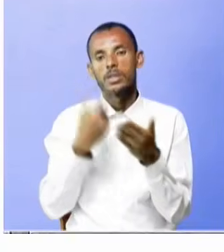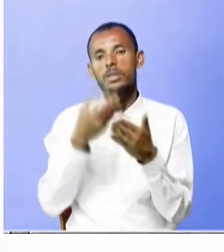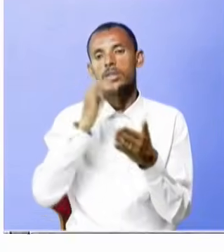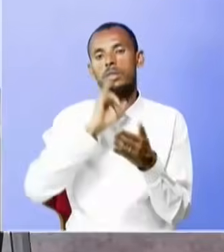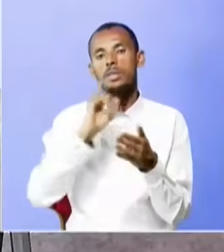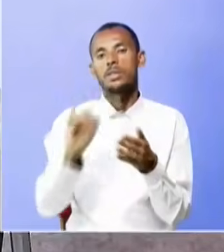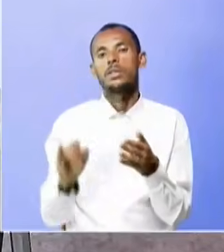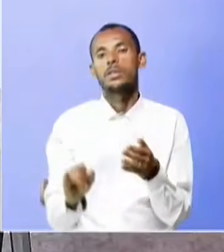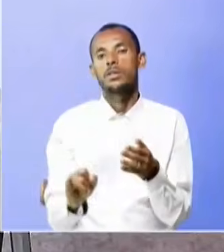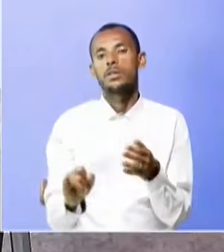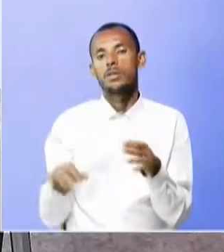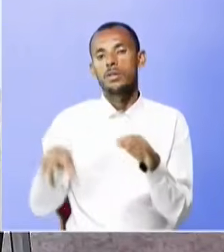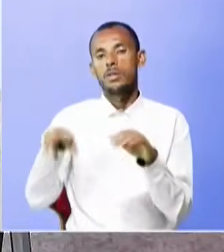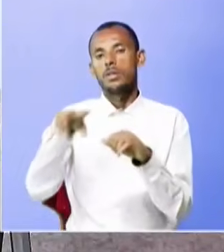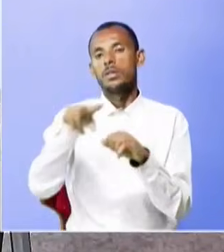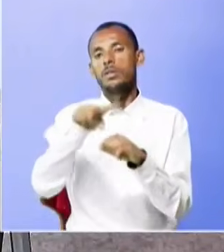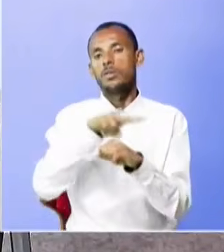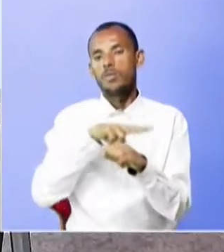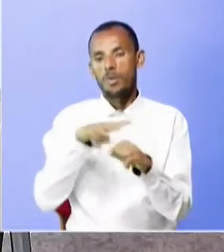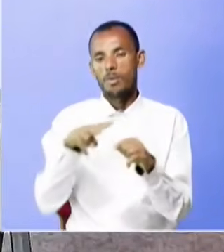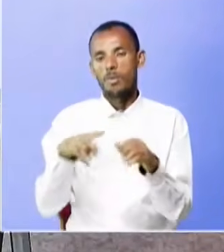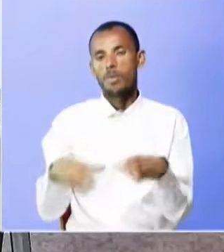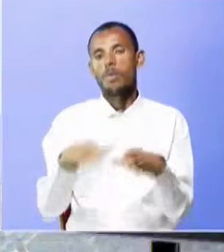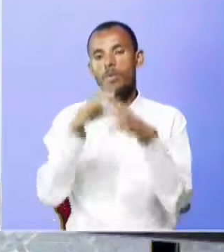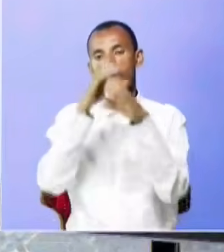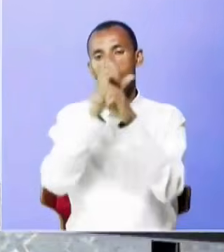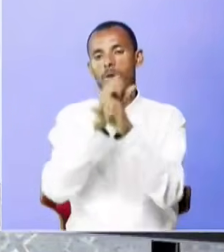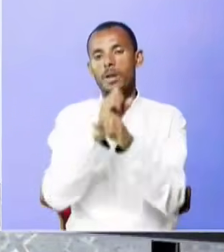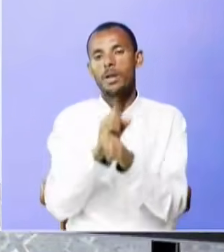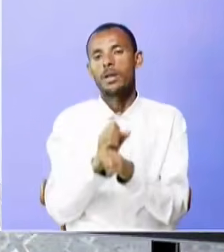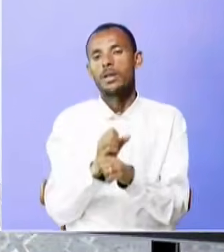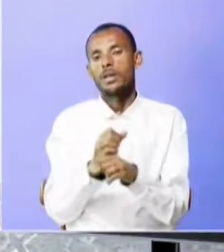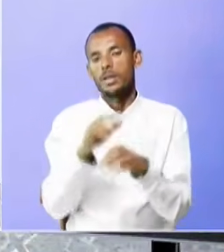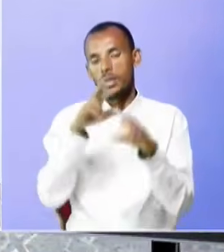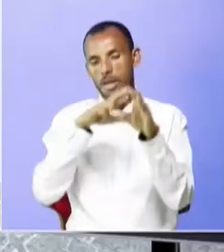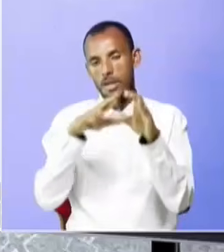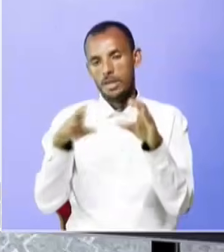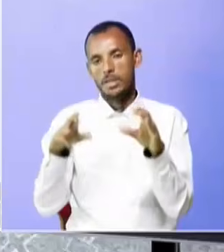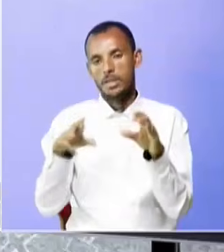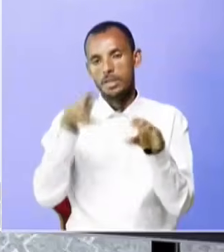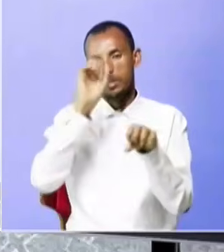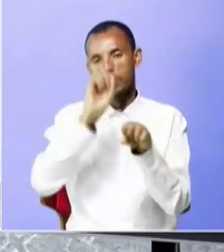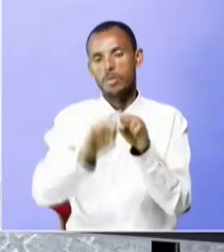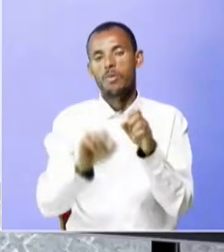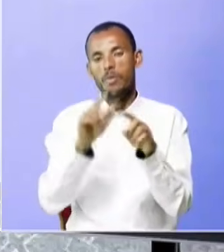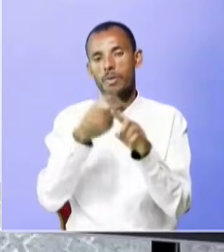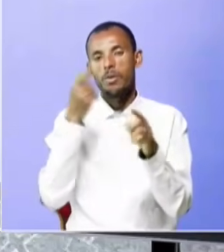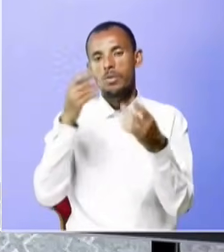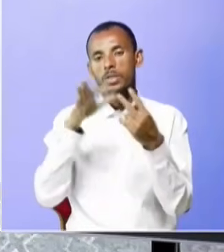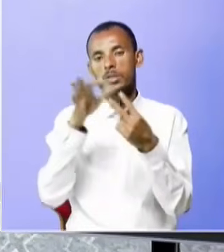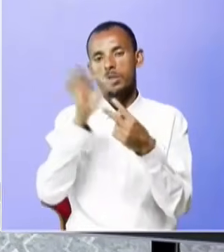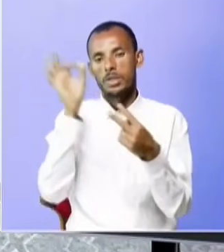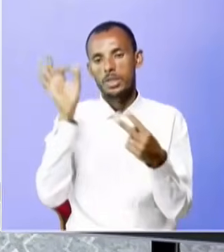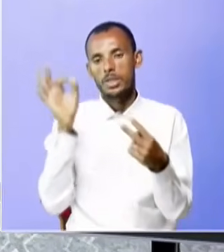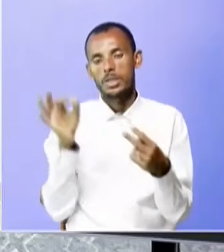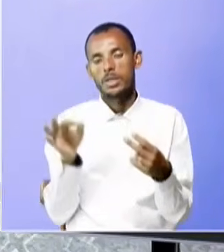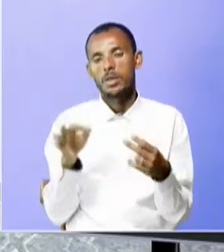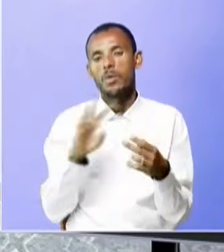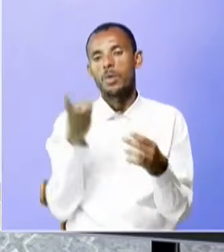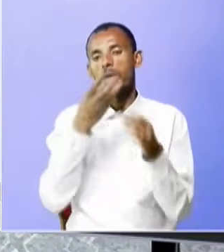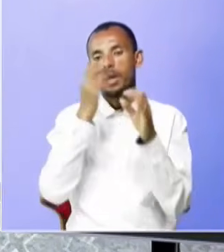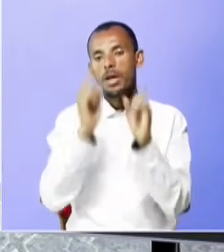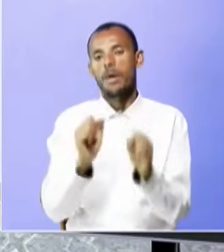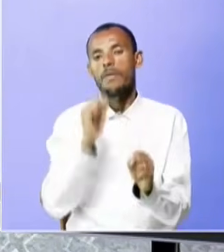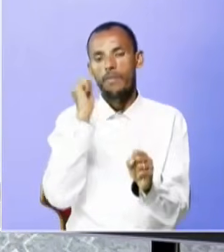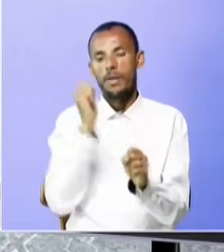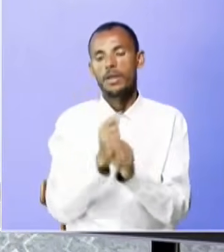is the volume of a cone in terms of the radius. So from the choice, we can find